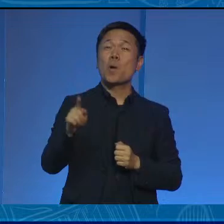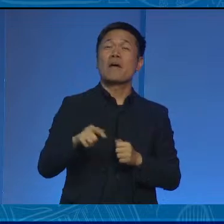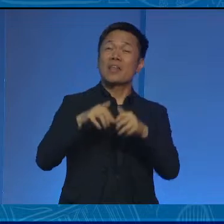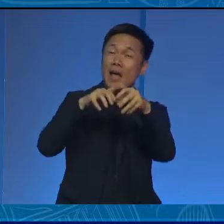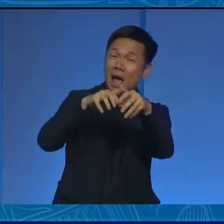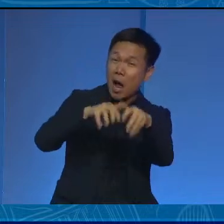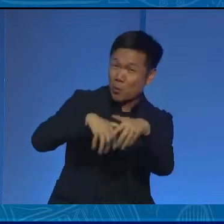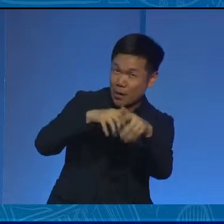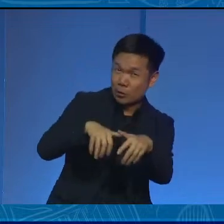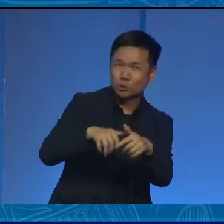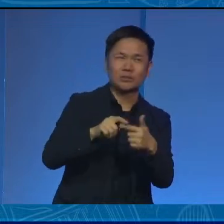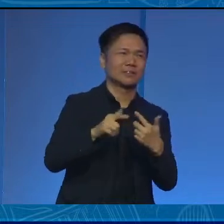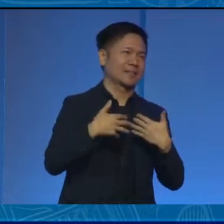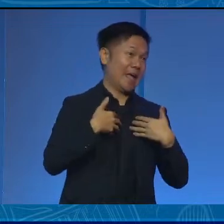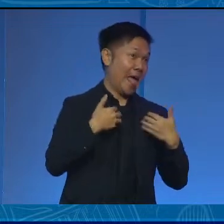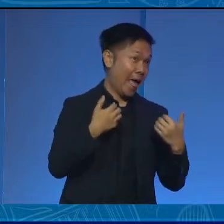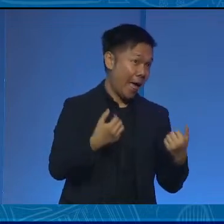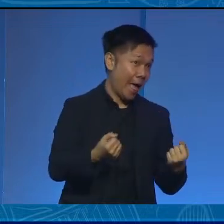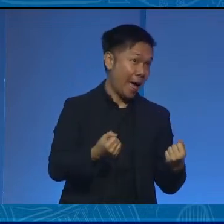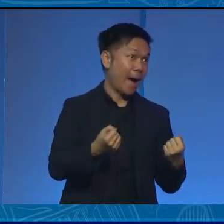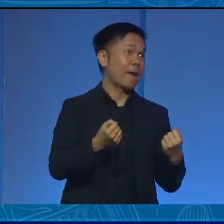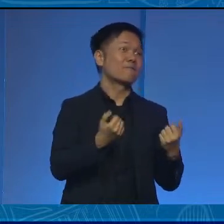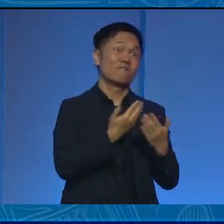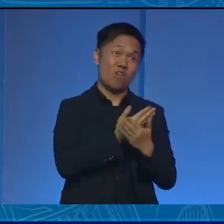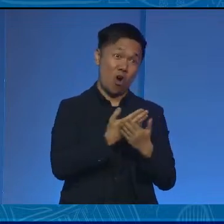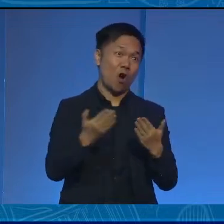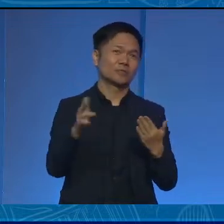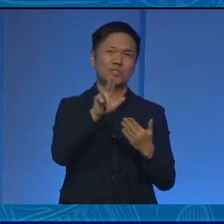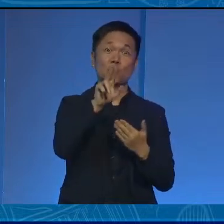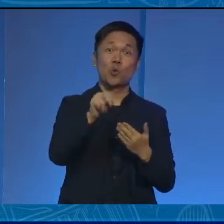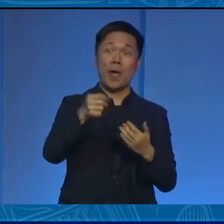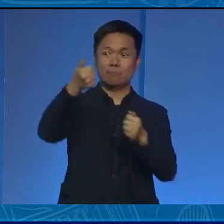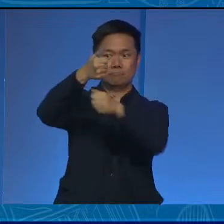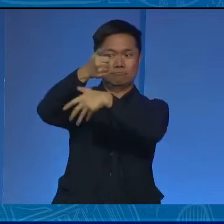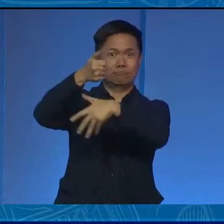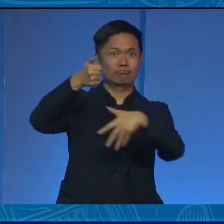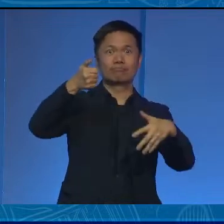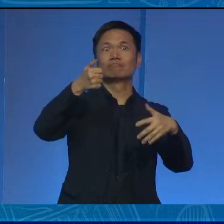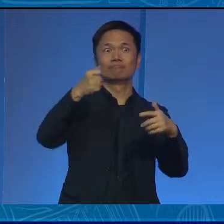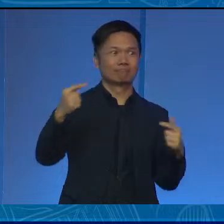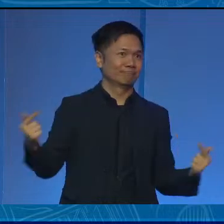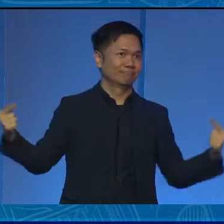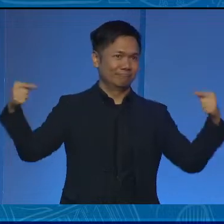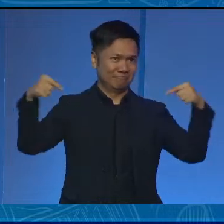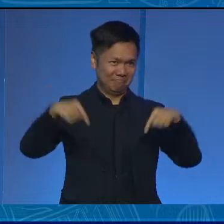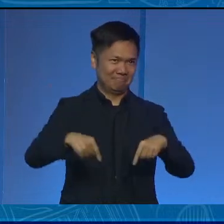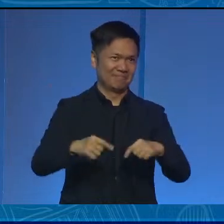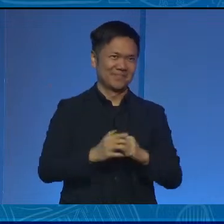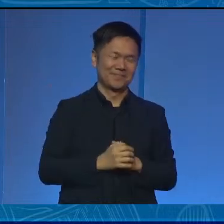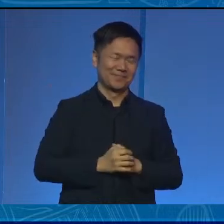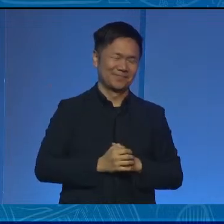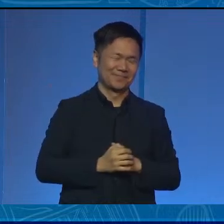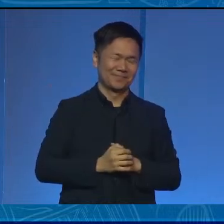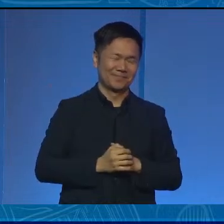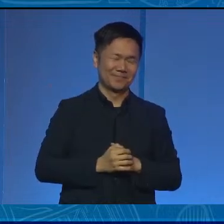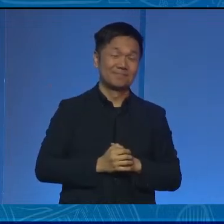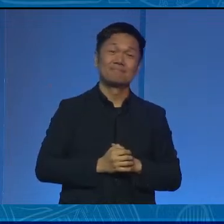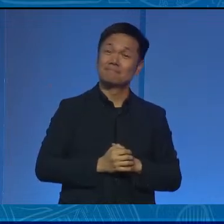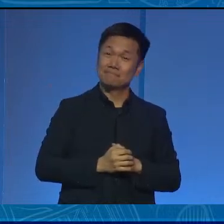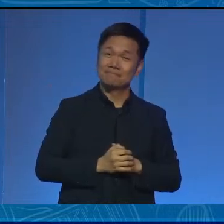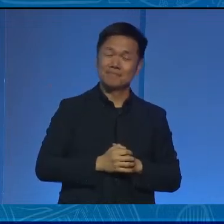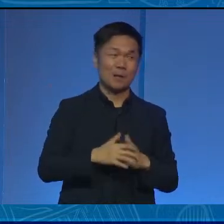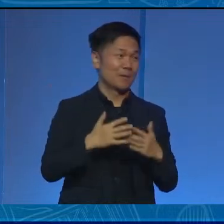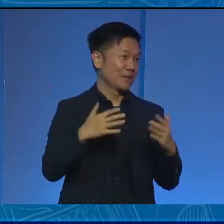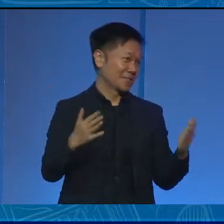sector to health sector, we've brought them all together here. I can't finish this